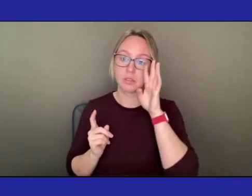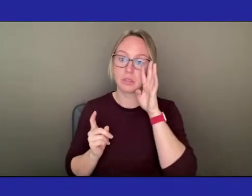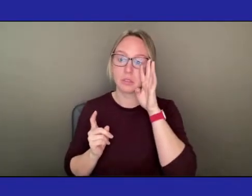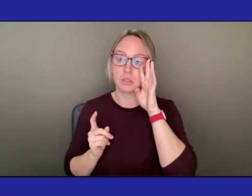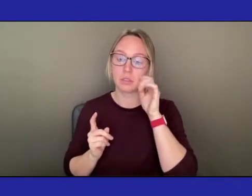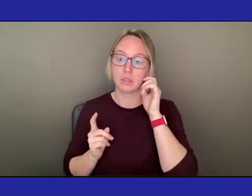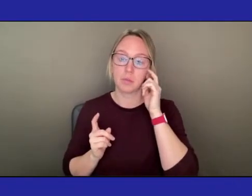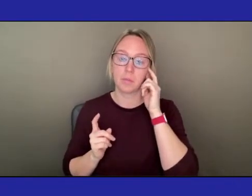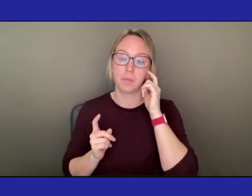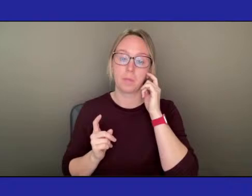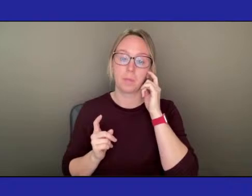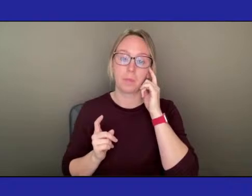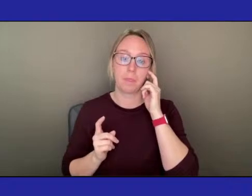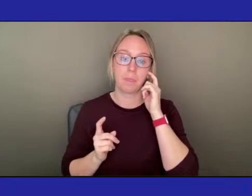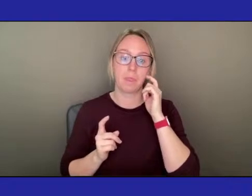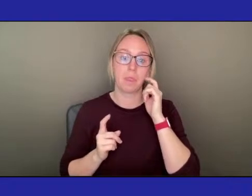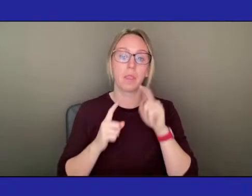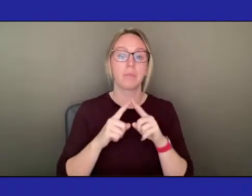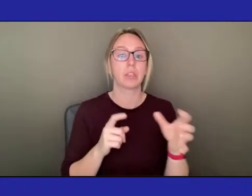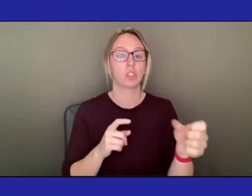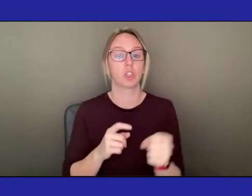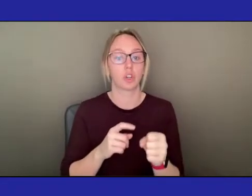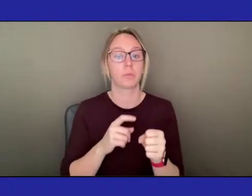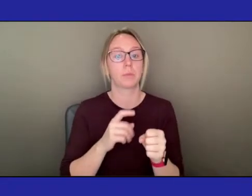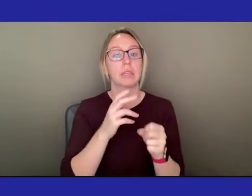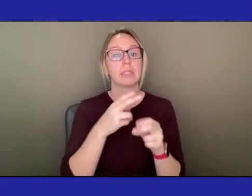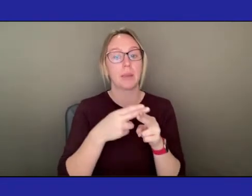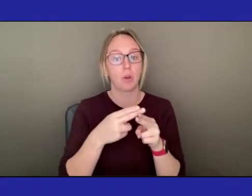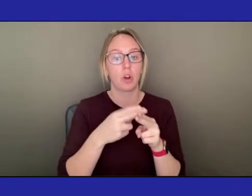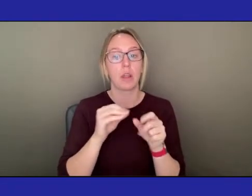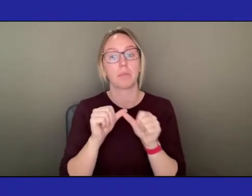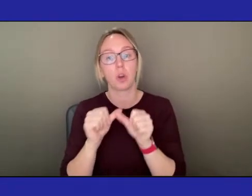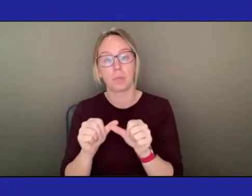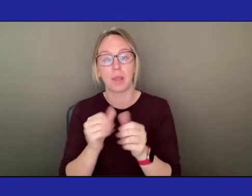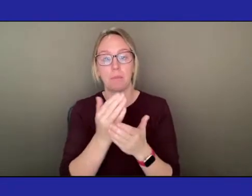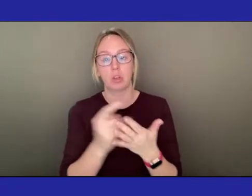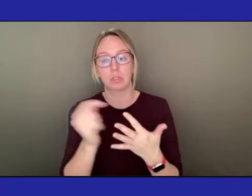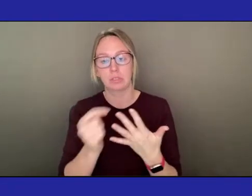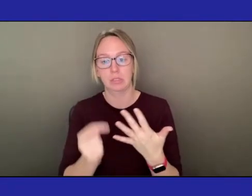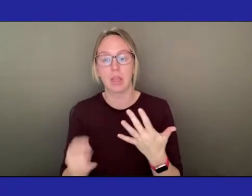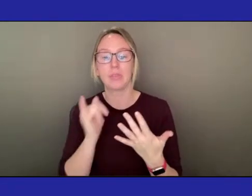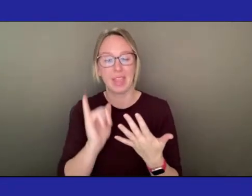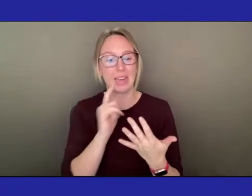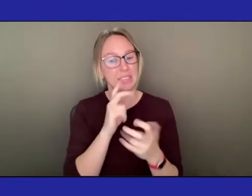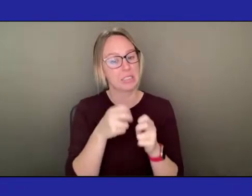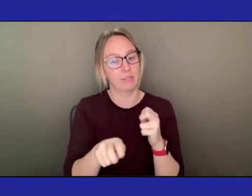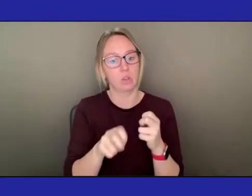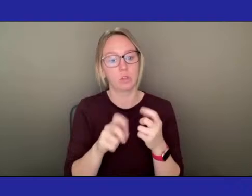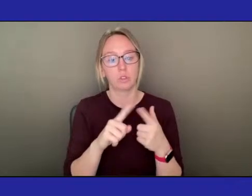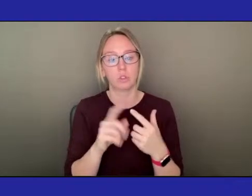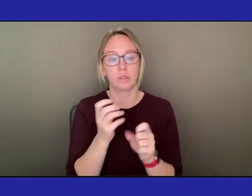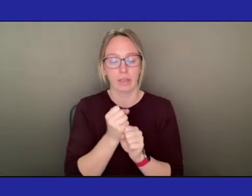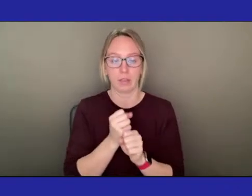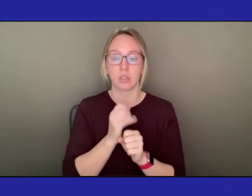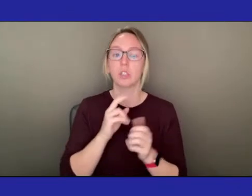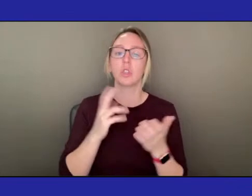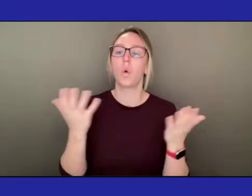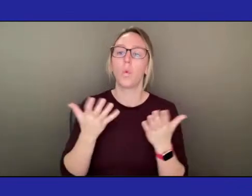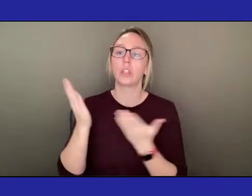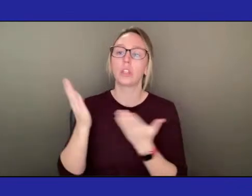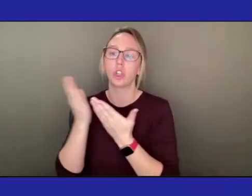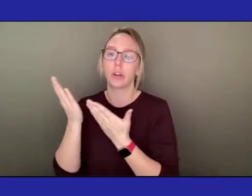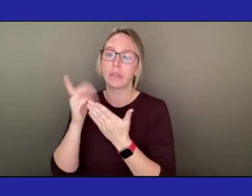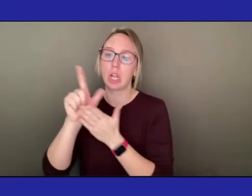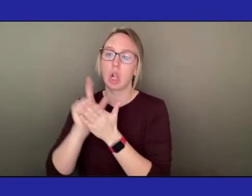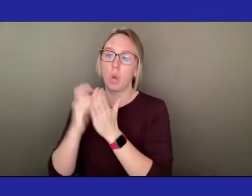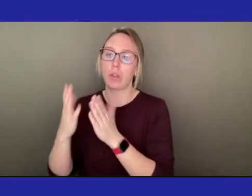permanent visas is very difficult, as everyone knows, to achieve. What are the kinds of services provided by the lawyers in connection with immigration? I know it's a very